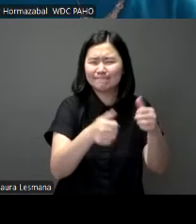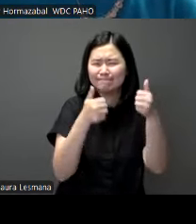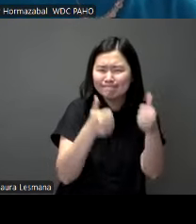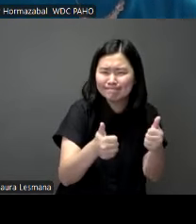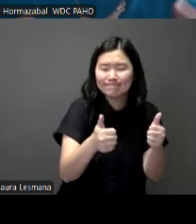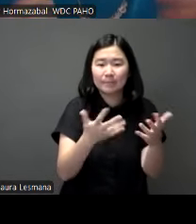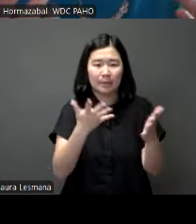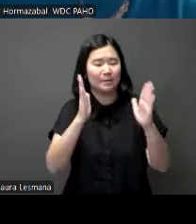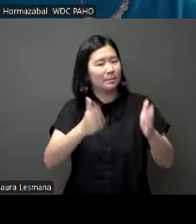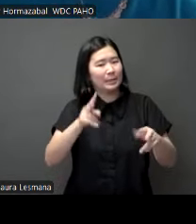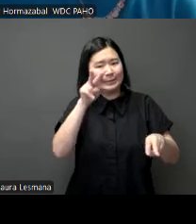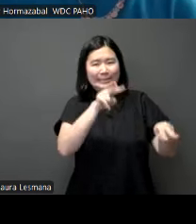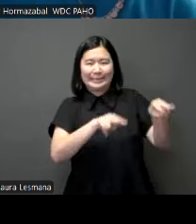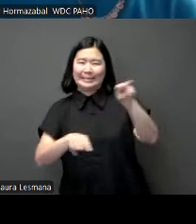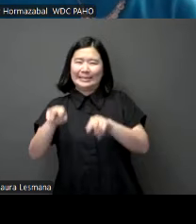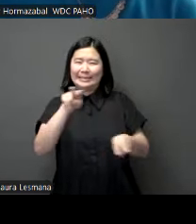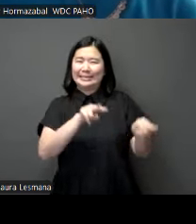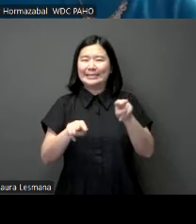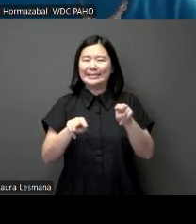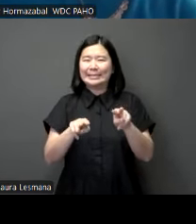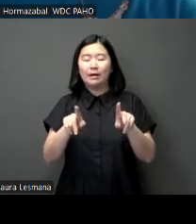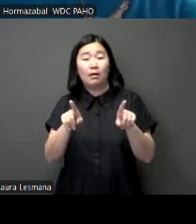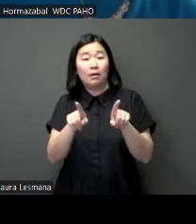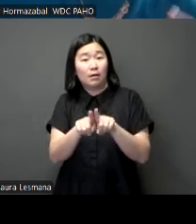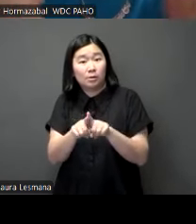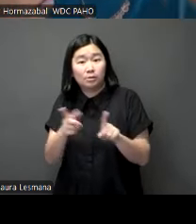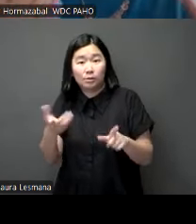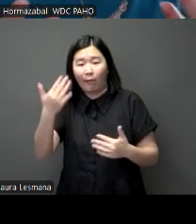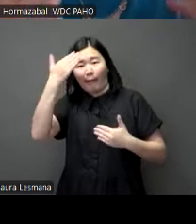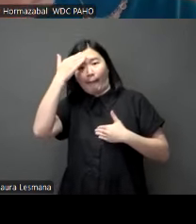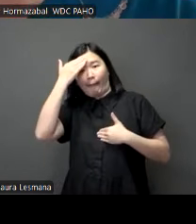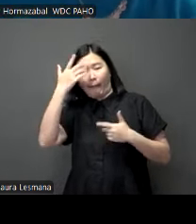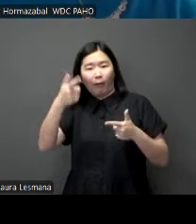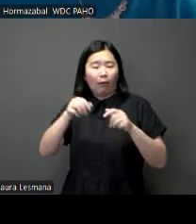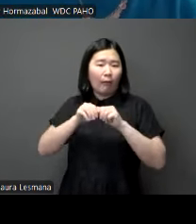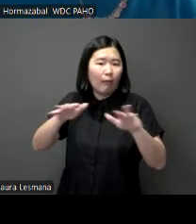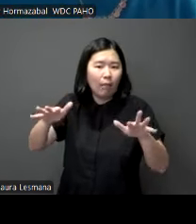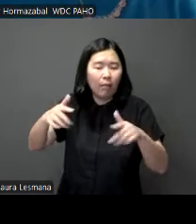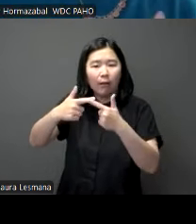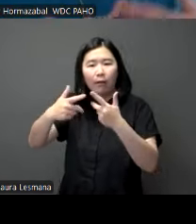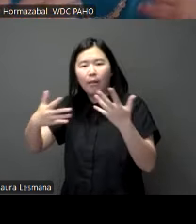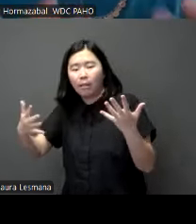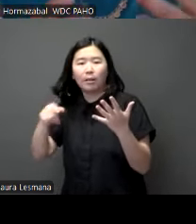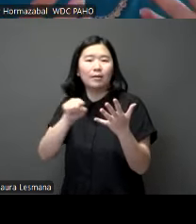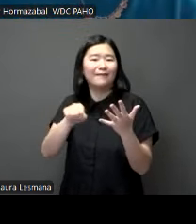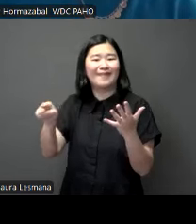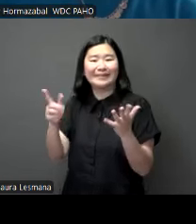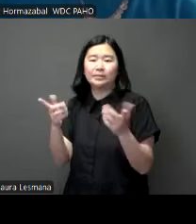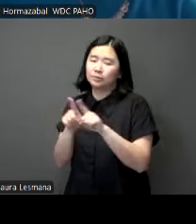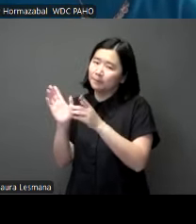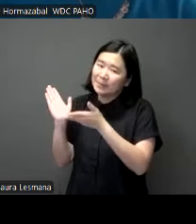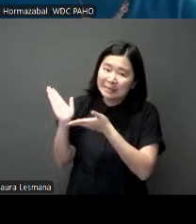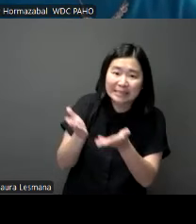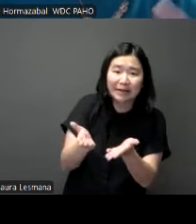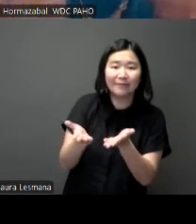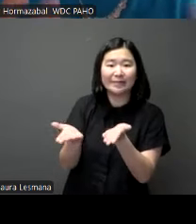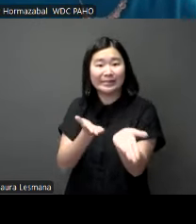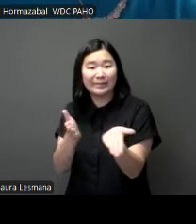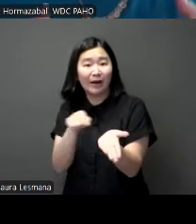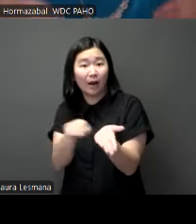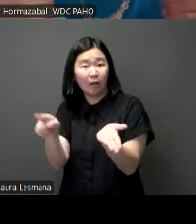look at how some of these tools may be useful. You, of course, need to adapt them to the context of each country, but they can help us